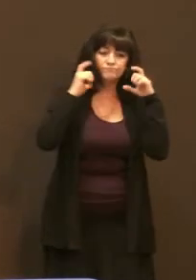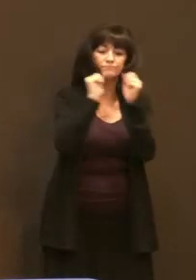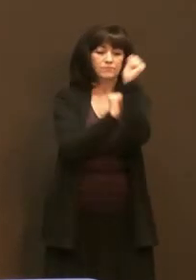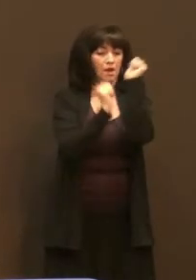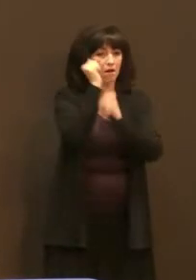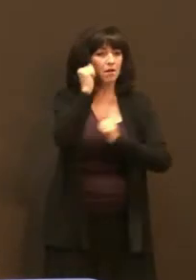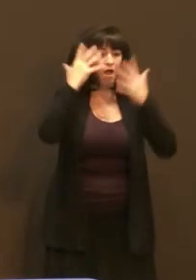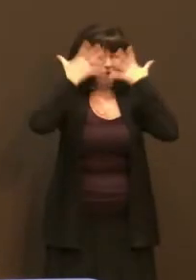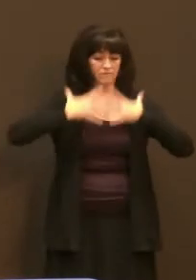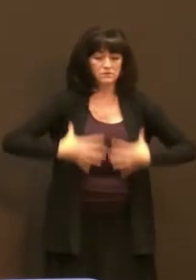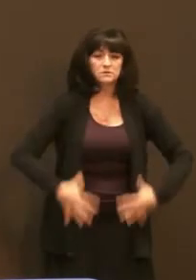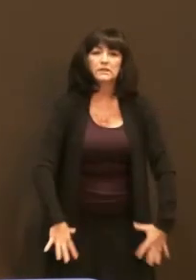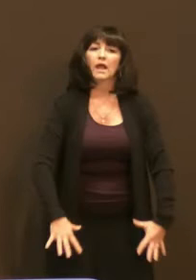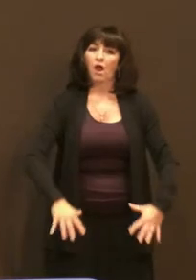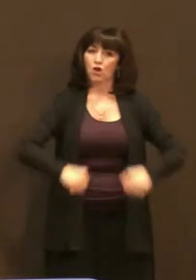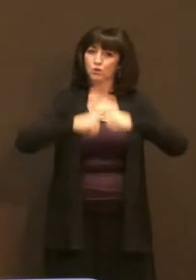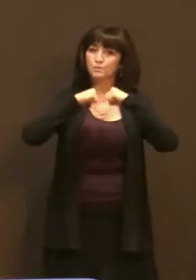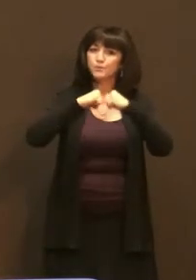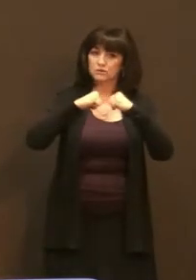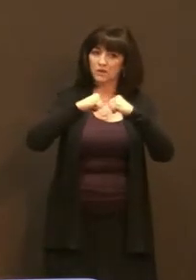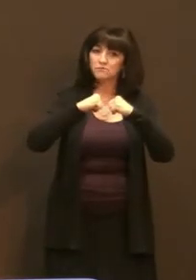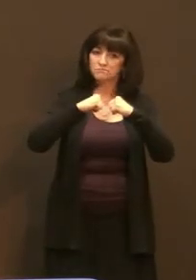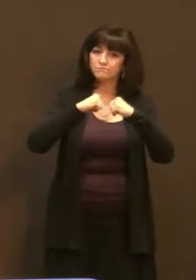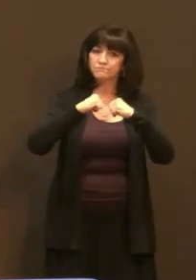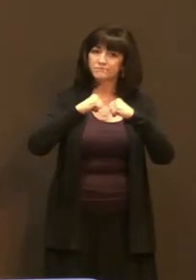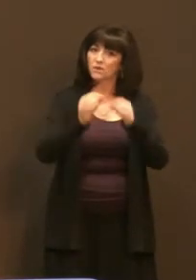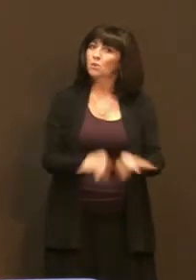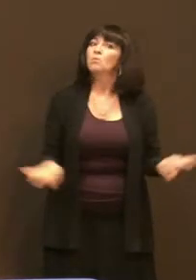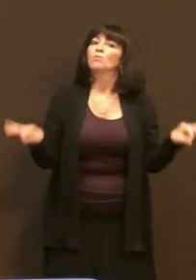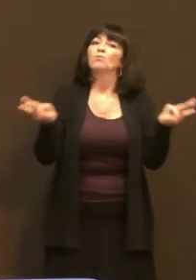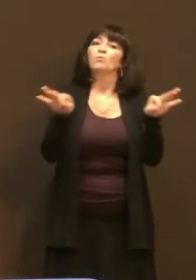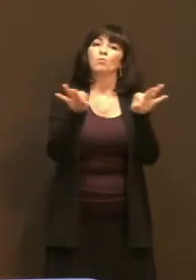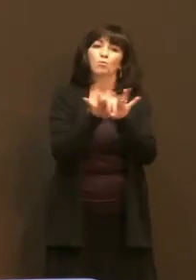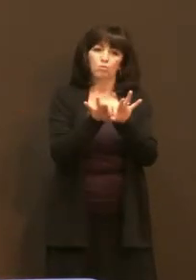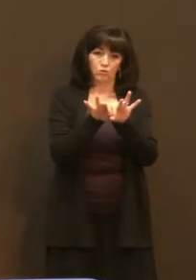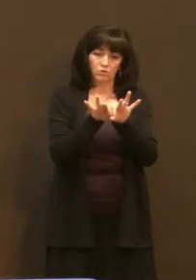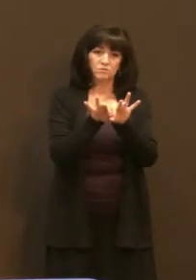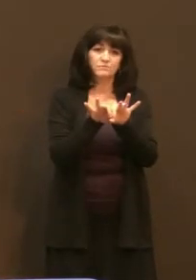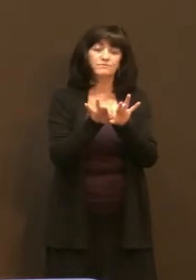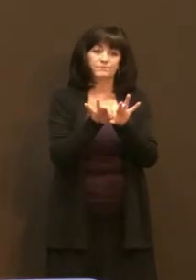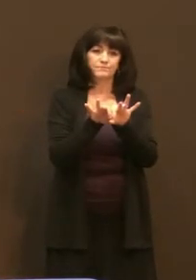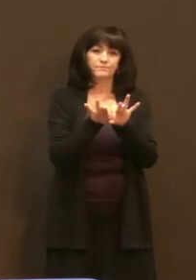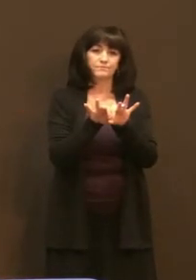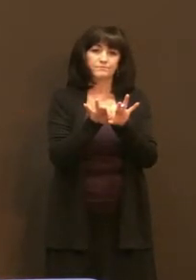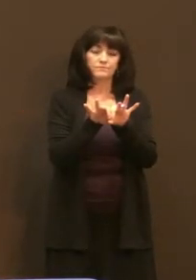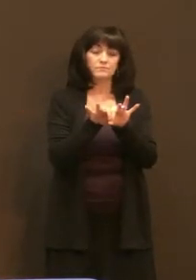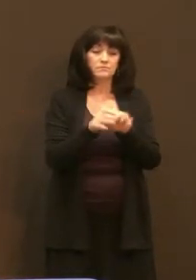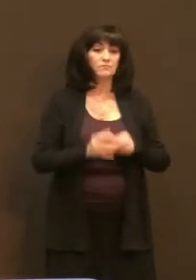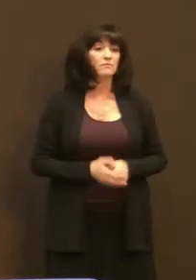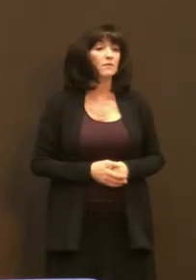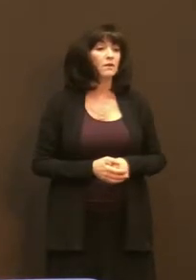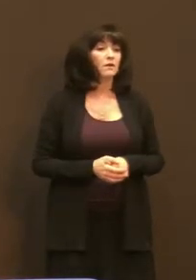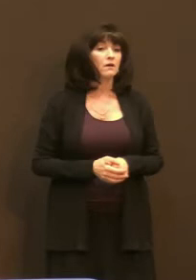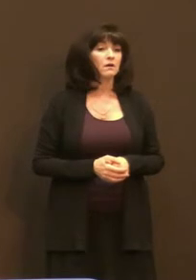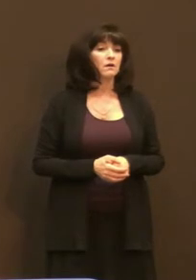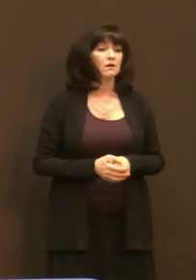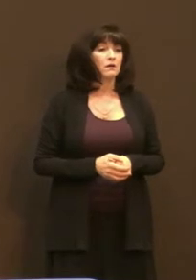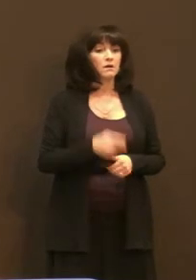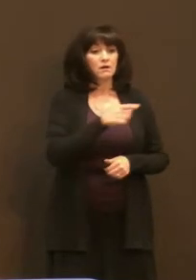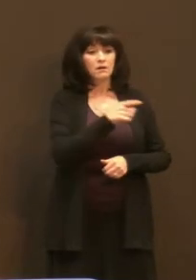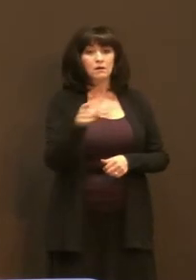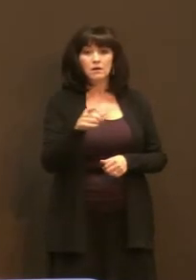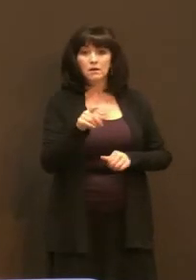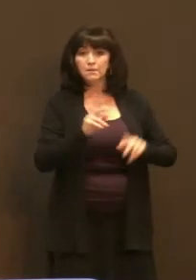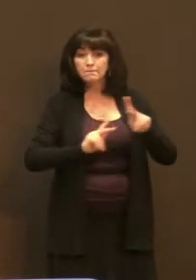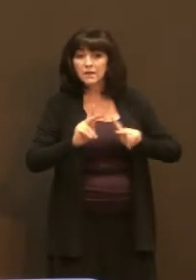incredibly important. Also, very importantly, when residents or staff begin to develop